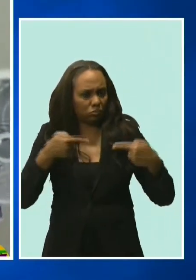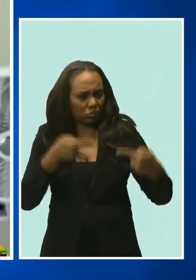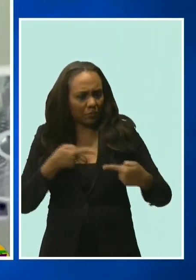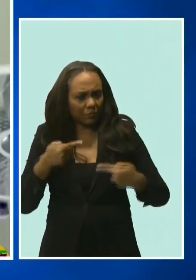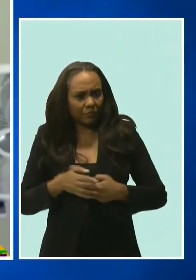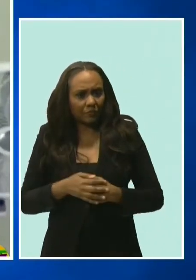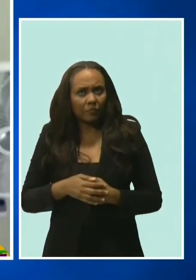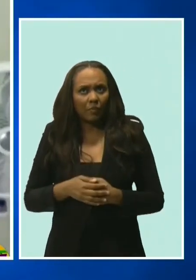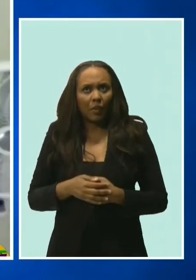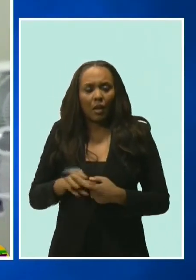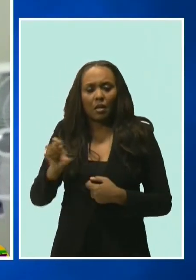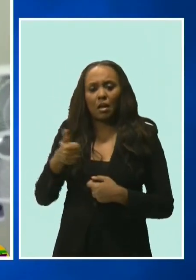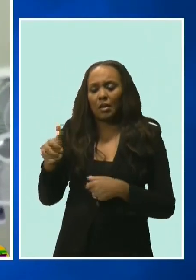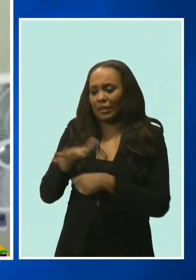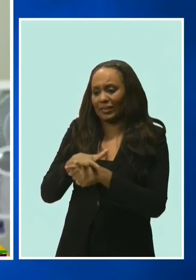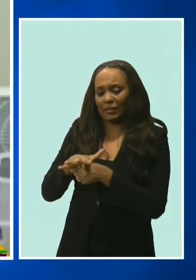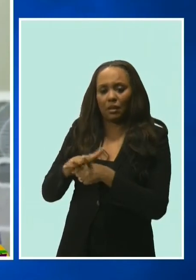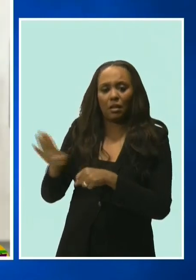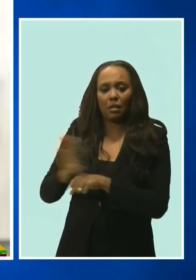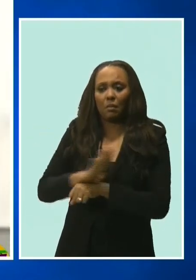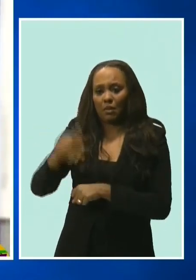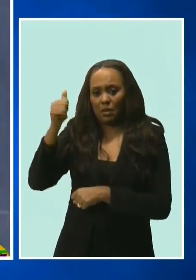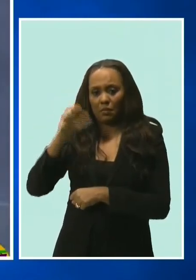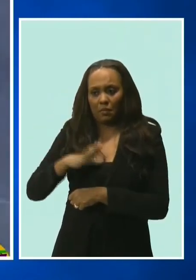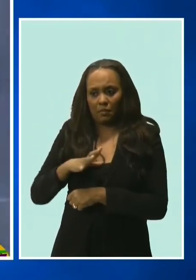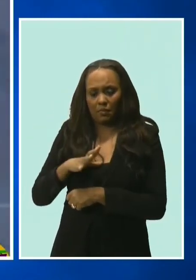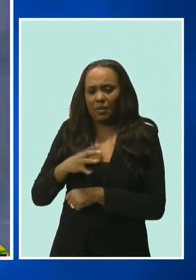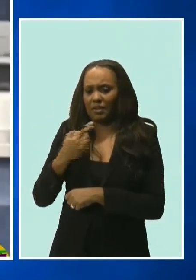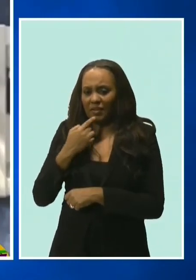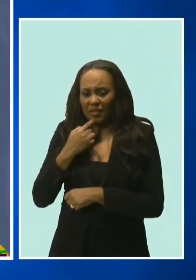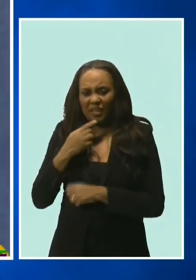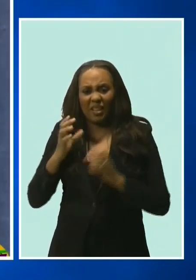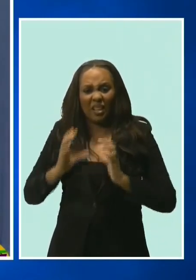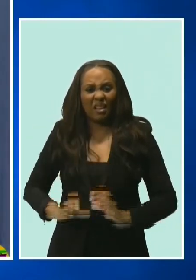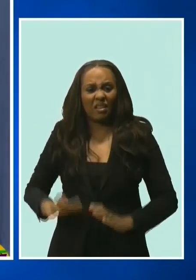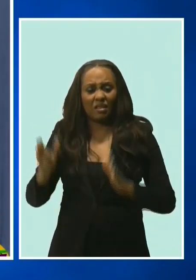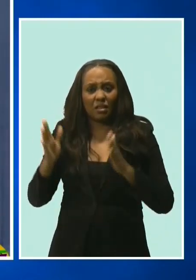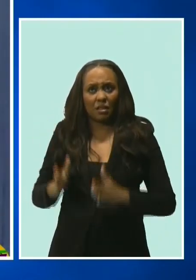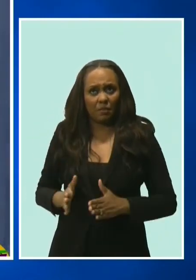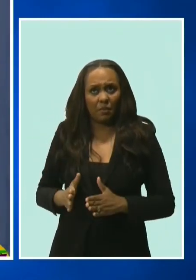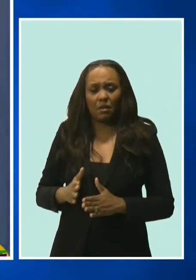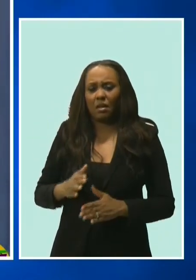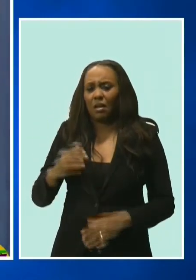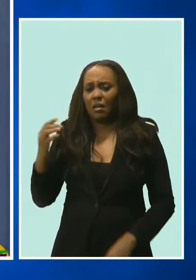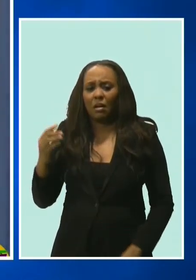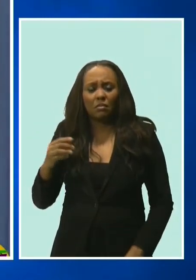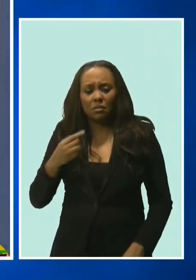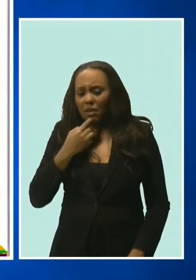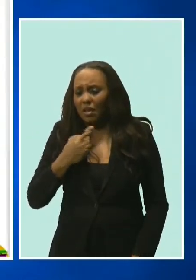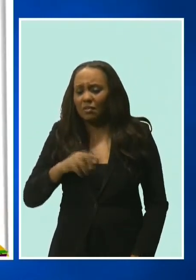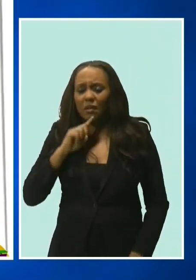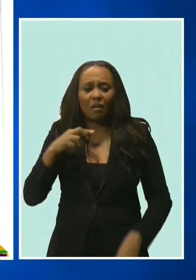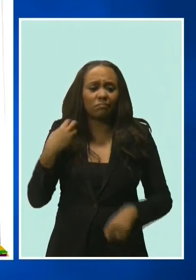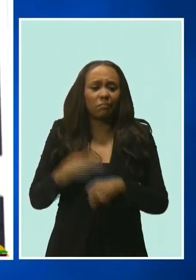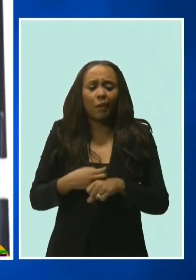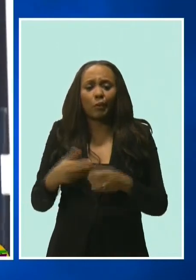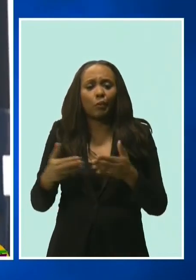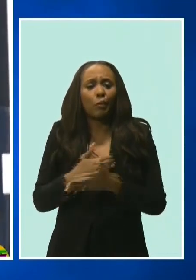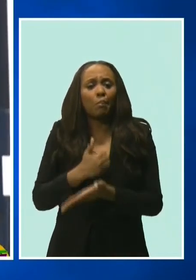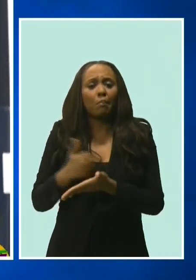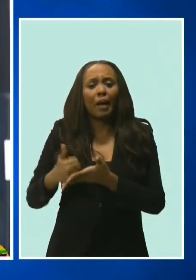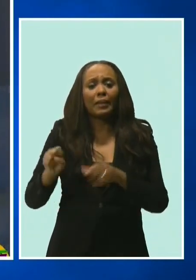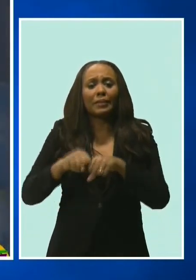rare brain condition last year. Rianne Phillips tells us more. Just a few years ago, Nikisha Stout led an